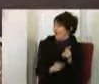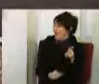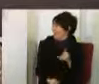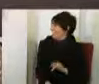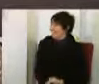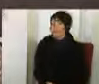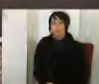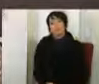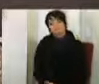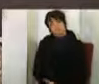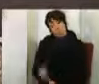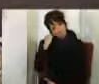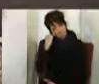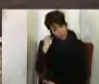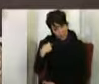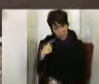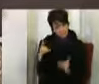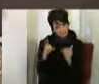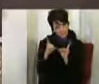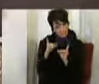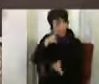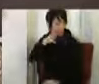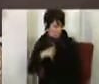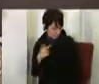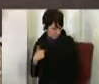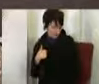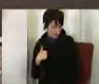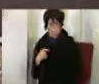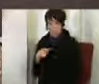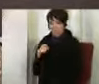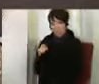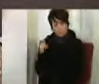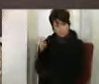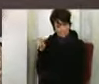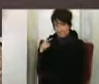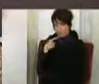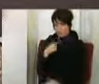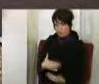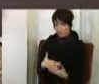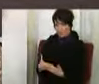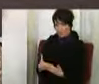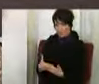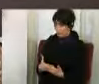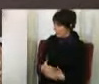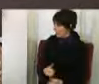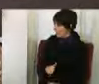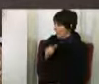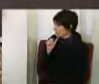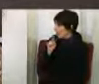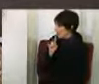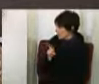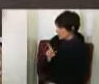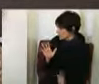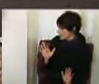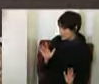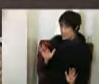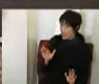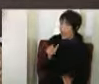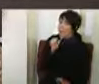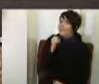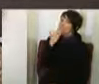So, you know, so I'm dating a woman. And, you know, suddenly she tells me that she is pregnant. And I have not been, I've been a